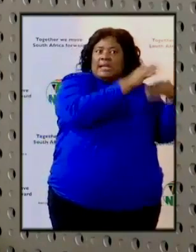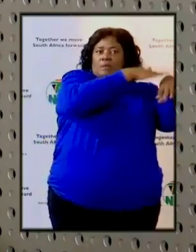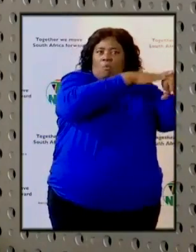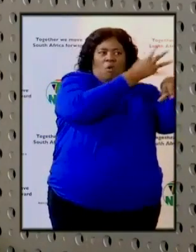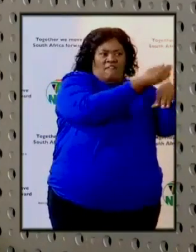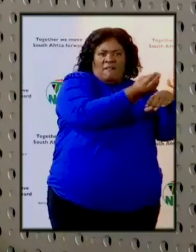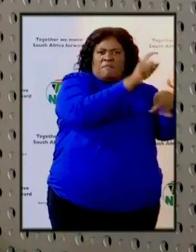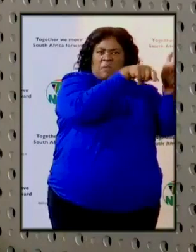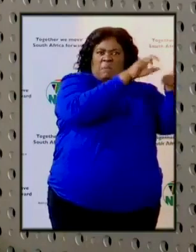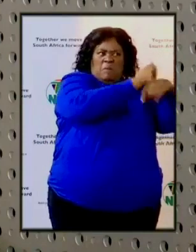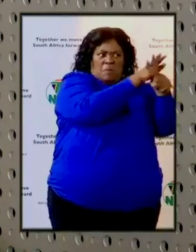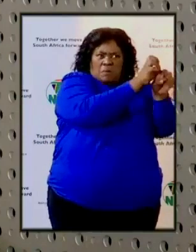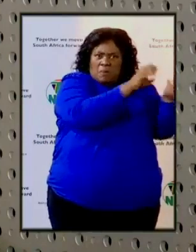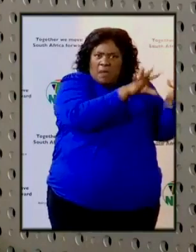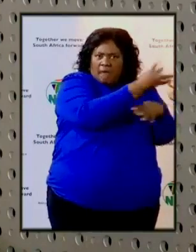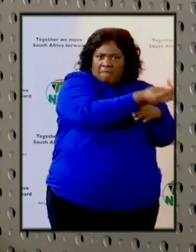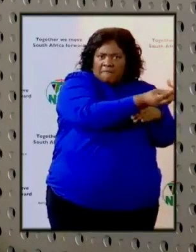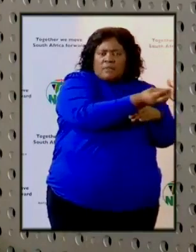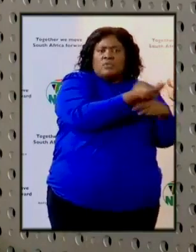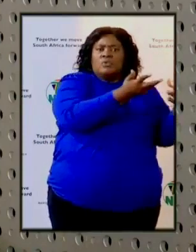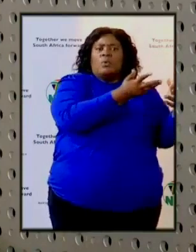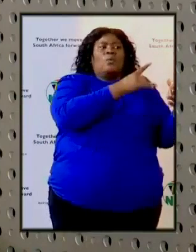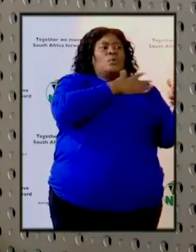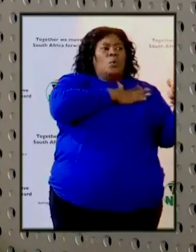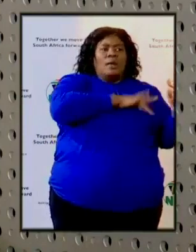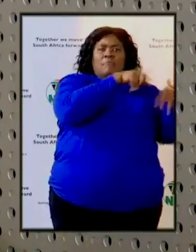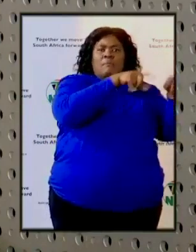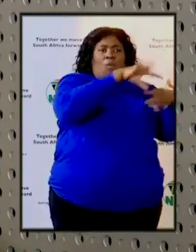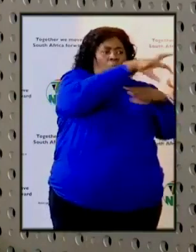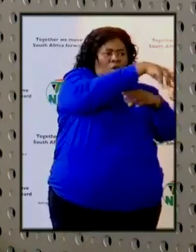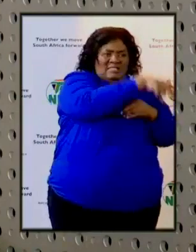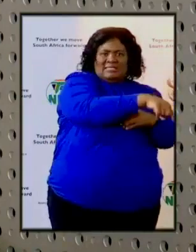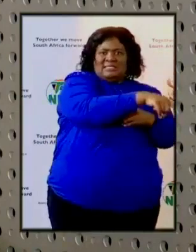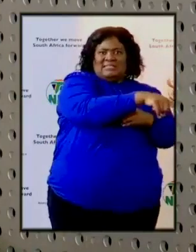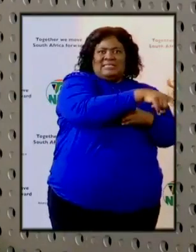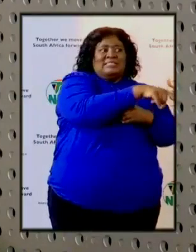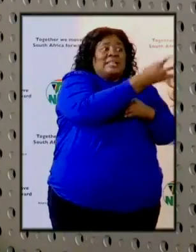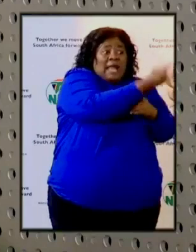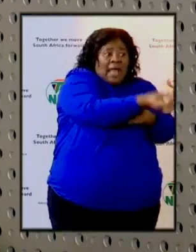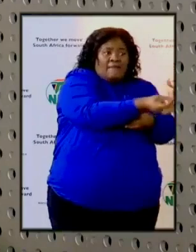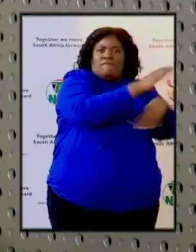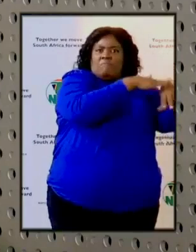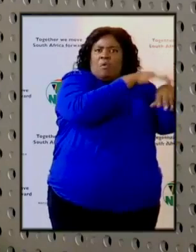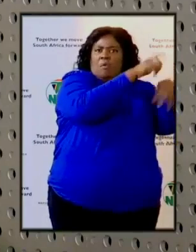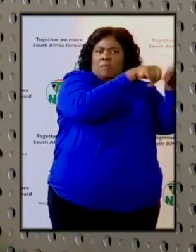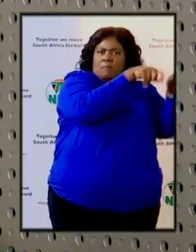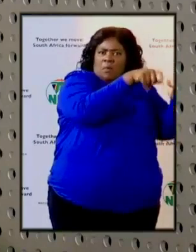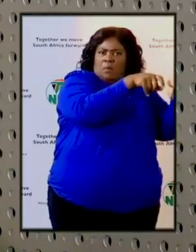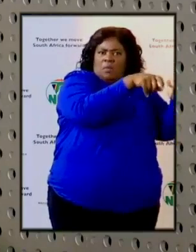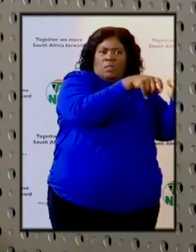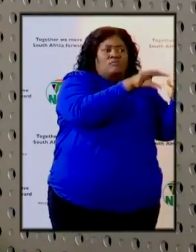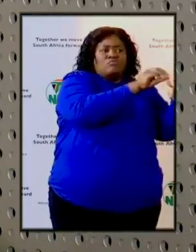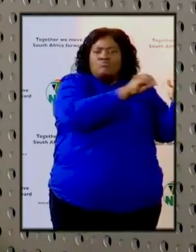don't want those who are at a higher rate of infection to keep moving to those who are at a moderate rate of